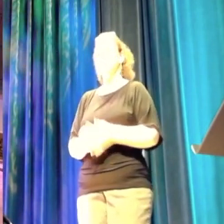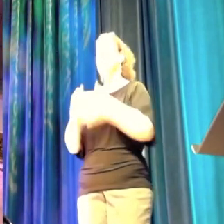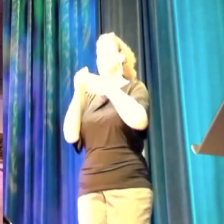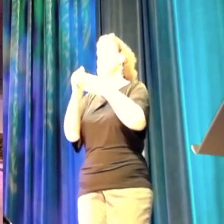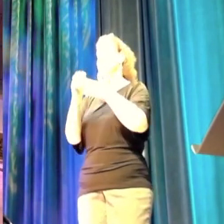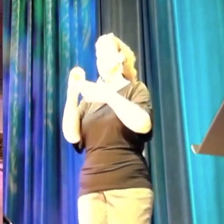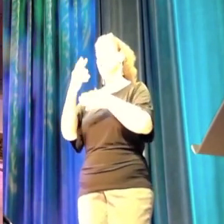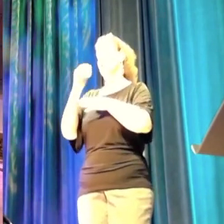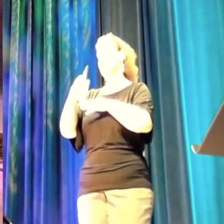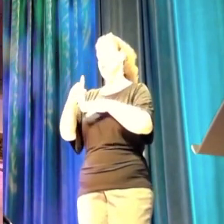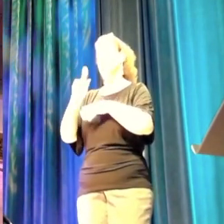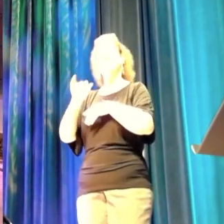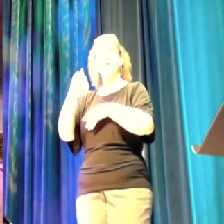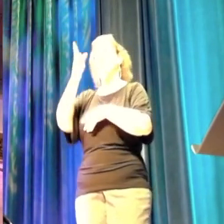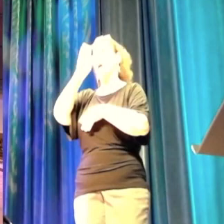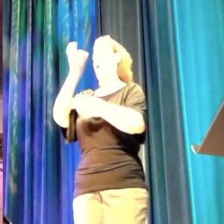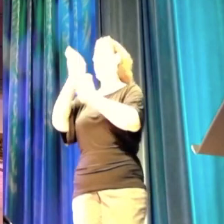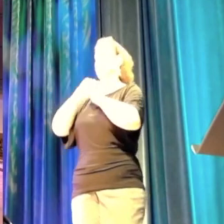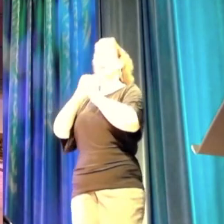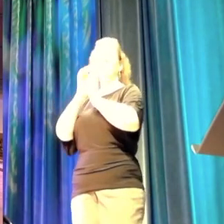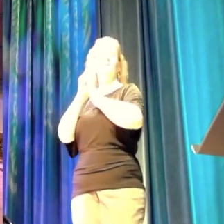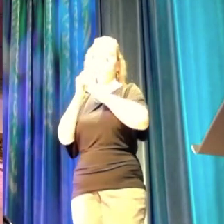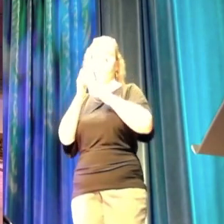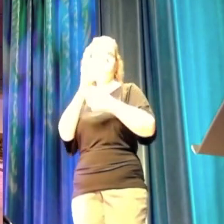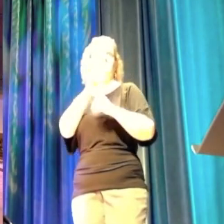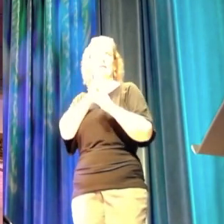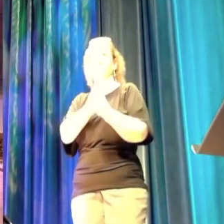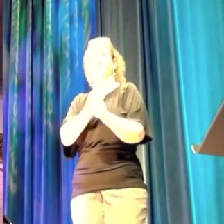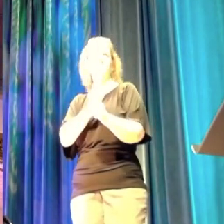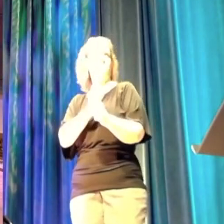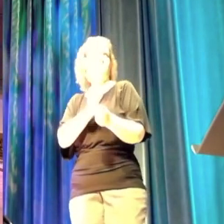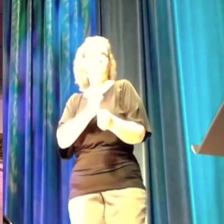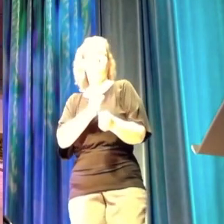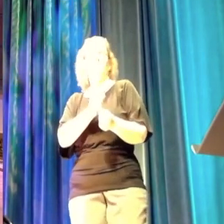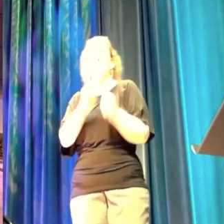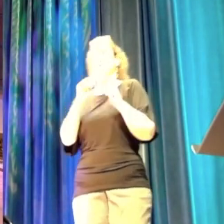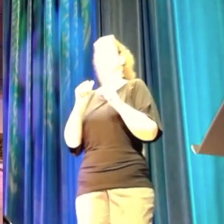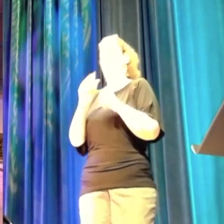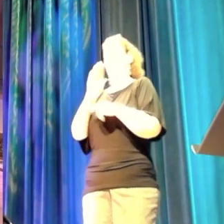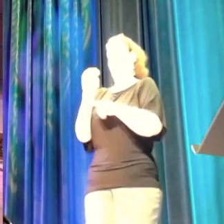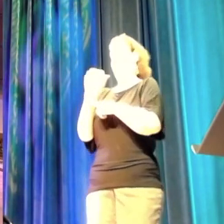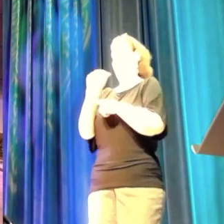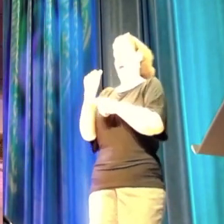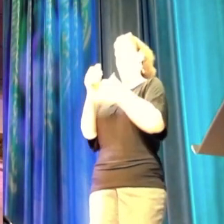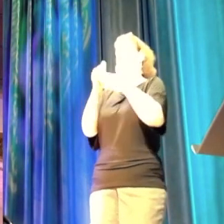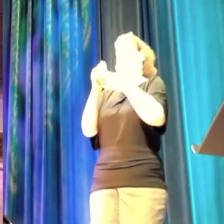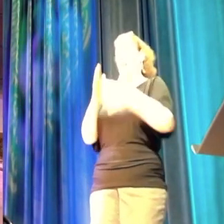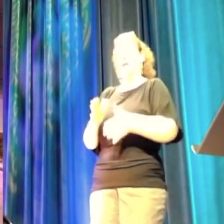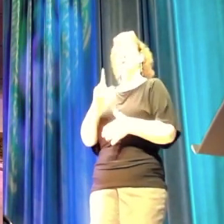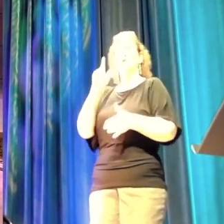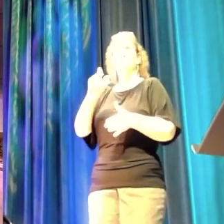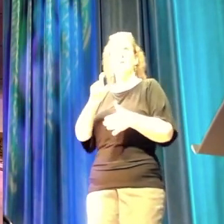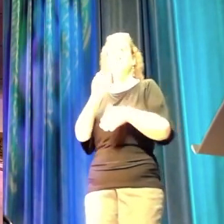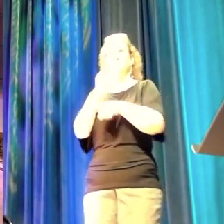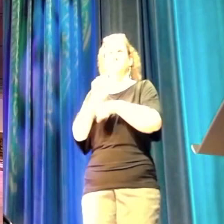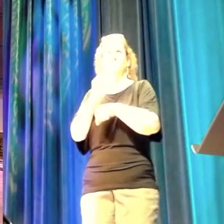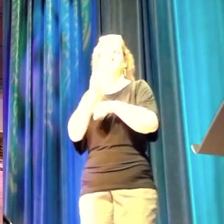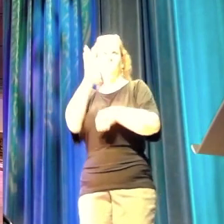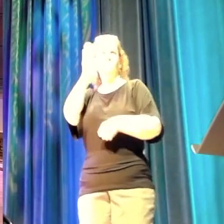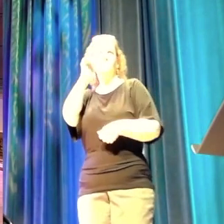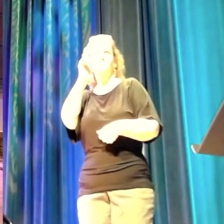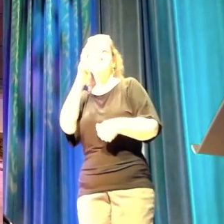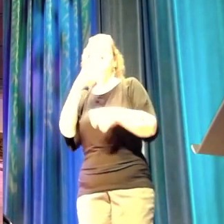Leadership is a God-given gift, and to be a leader, you have to be diligent and